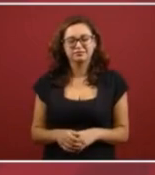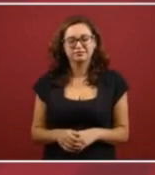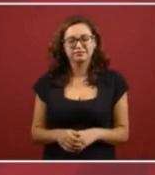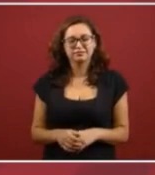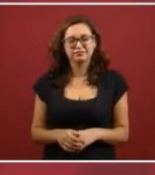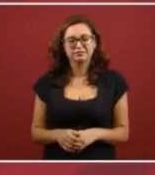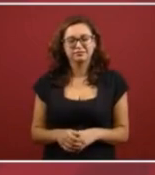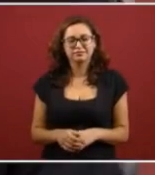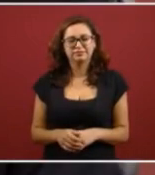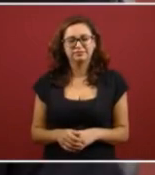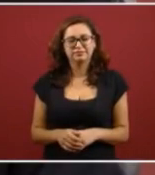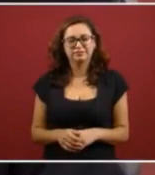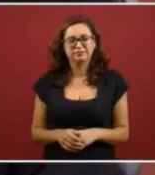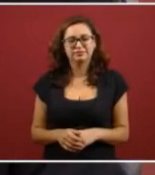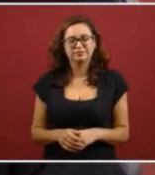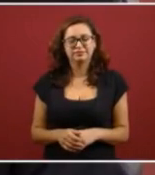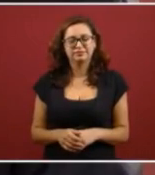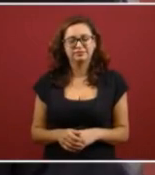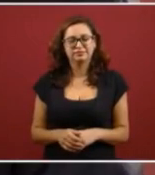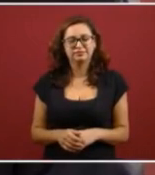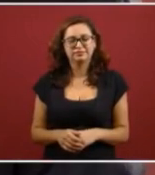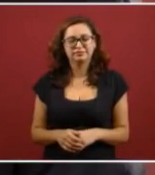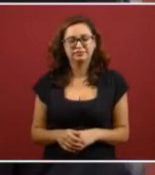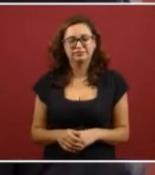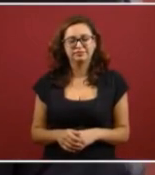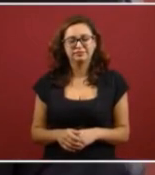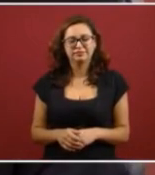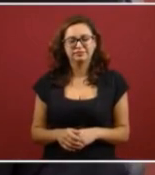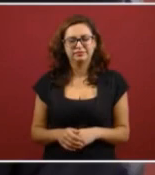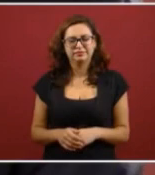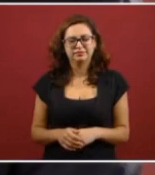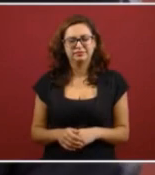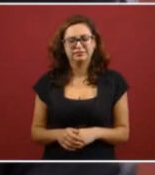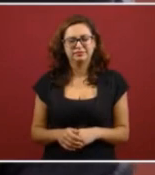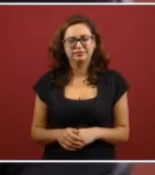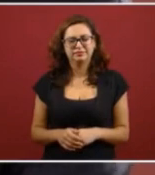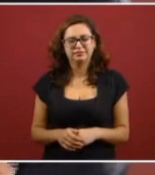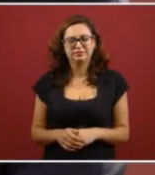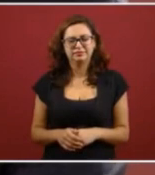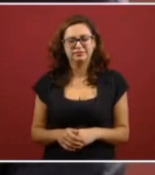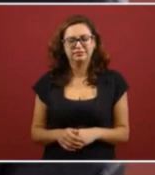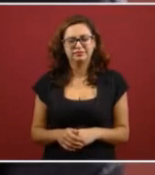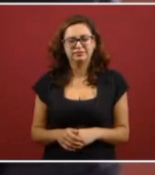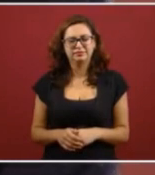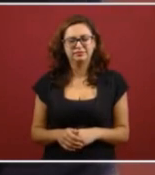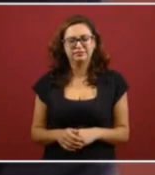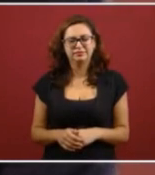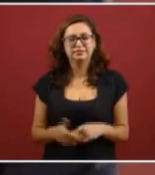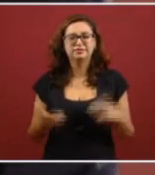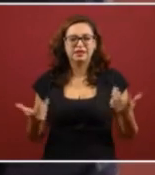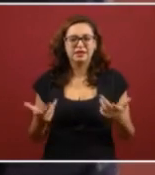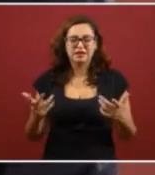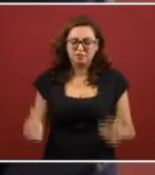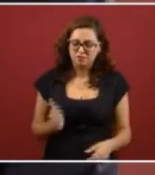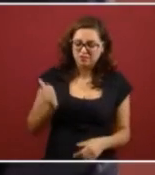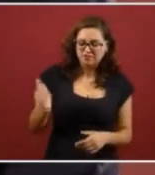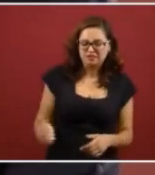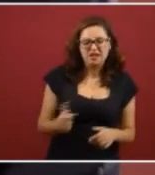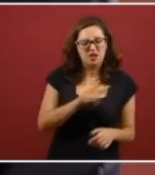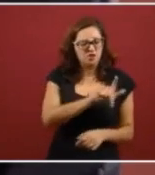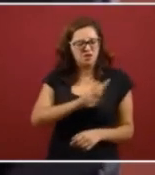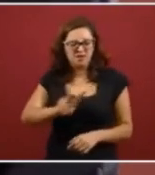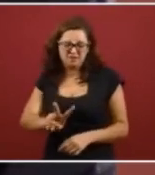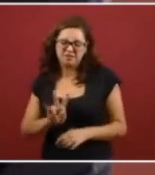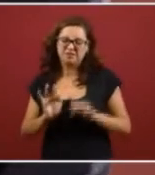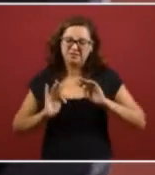to utilize it in order to put represalia to give somebody a problem. Fin de semana. They did it on the